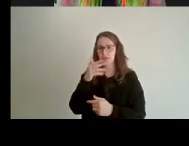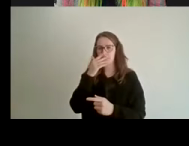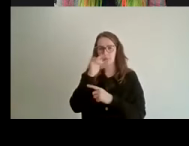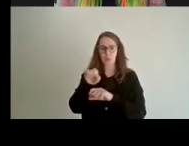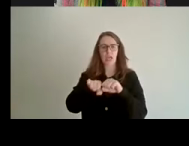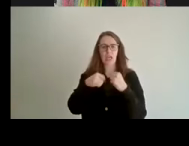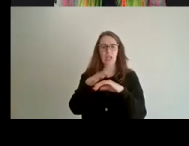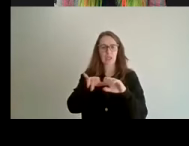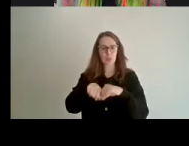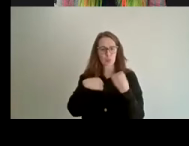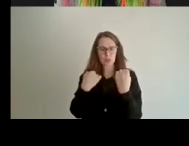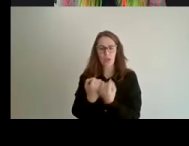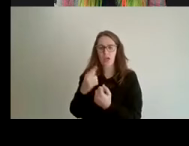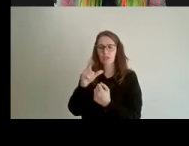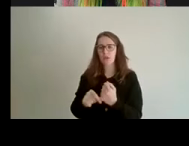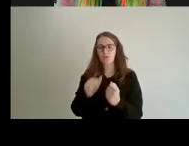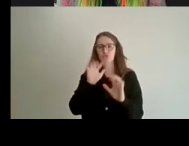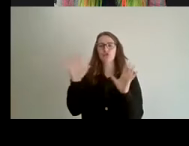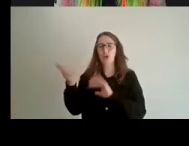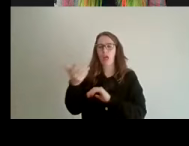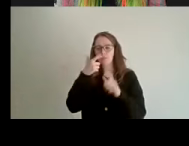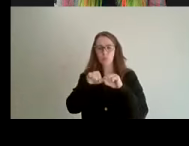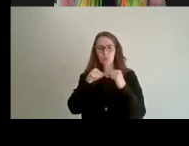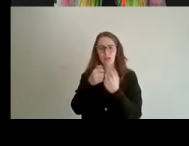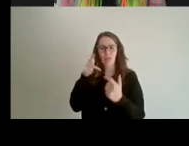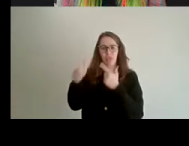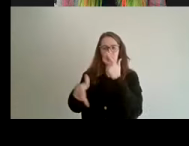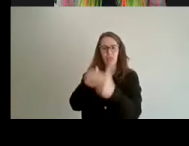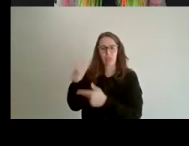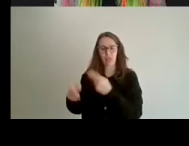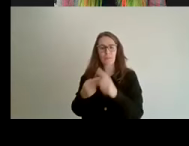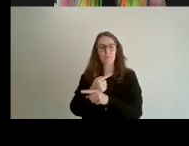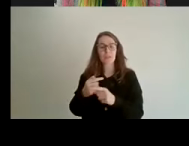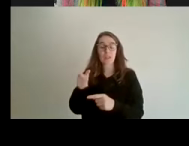general because of her identity, even if she's only 8 years old.